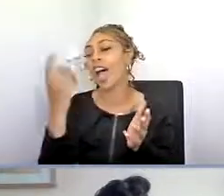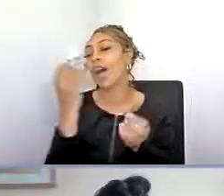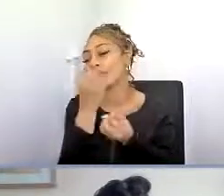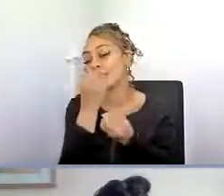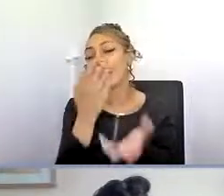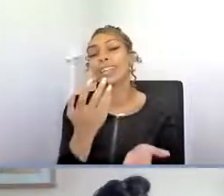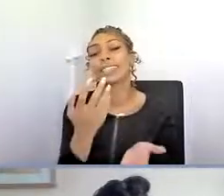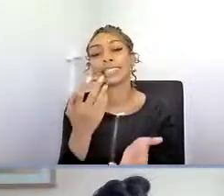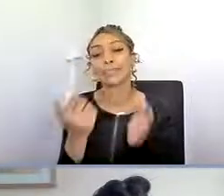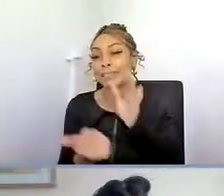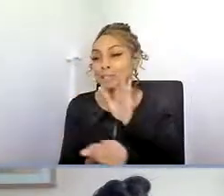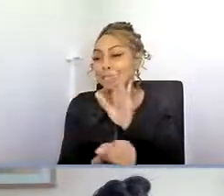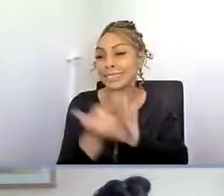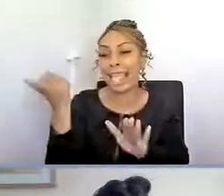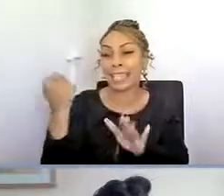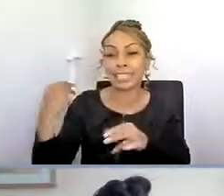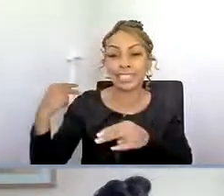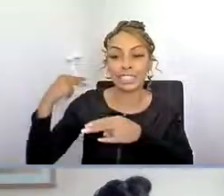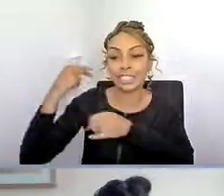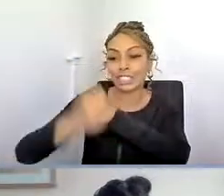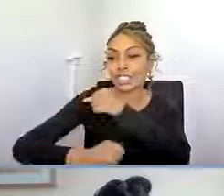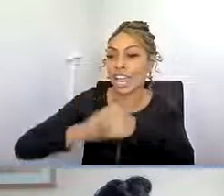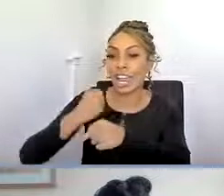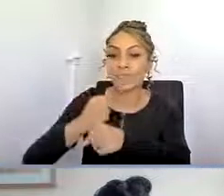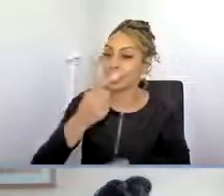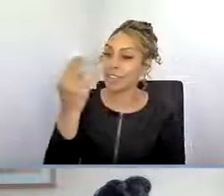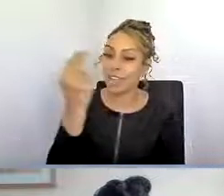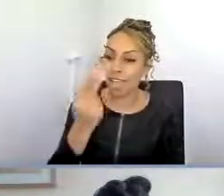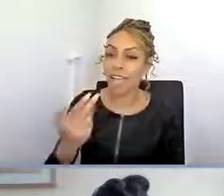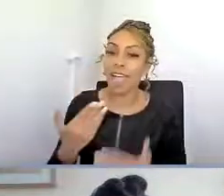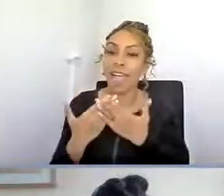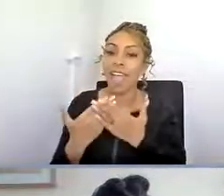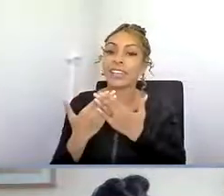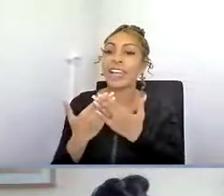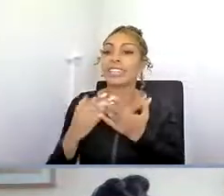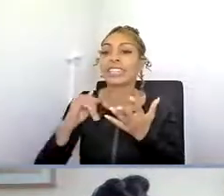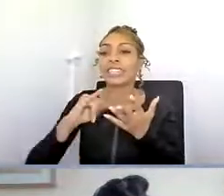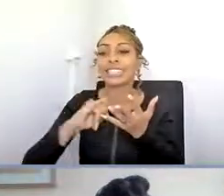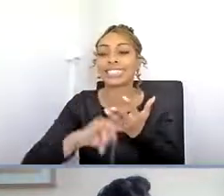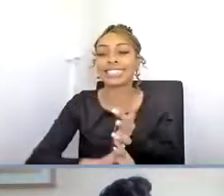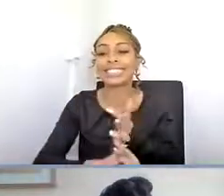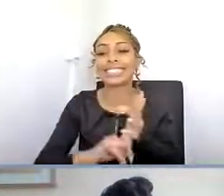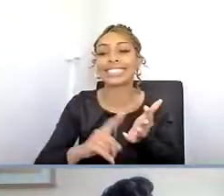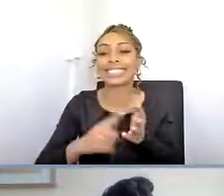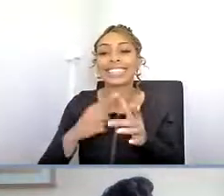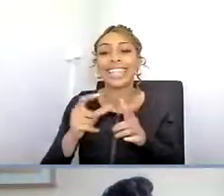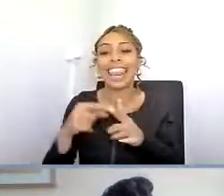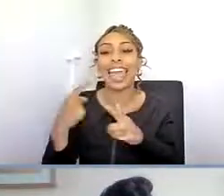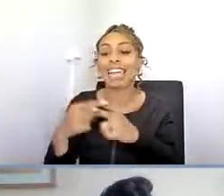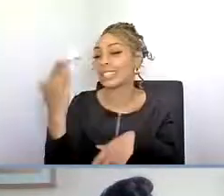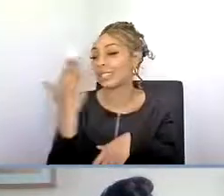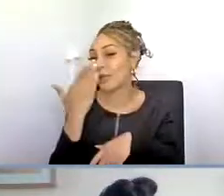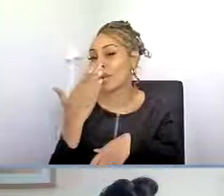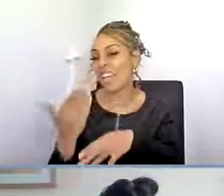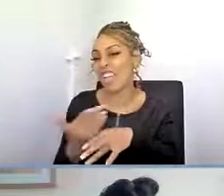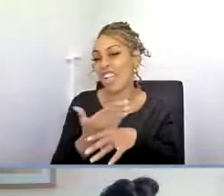incredibly talented generation of artists that studied at the Slade School in the early 20th century.